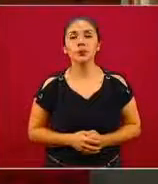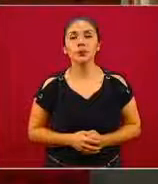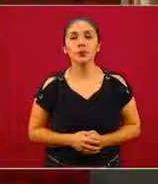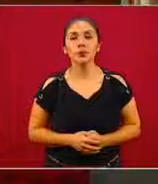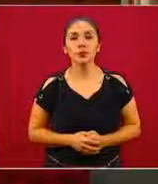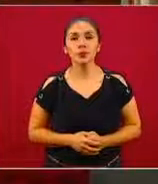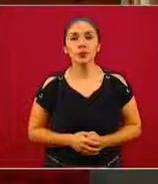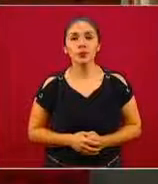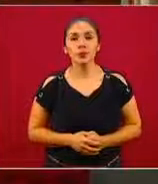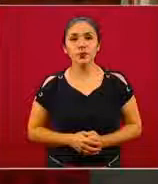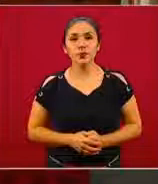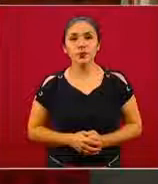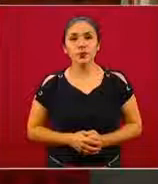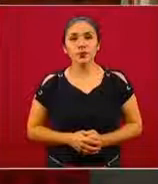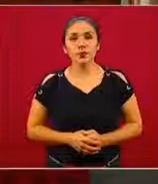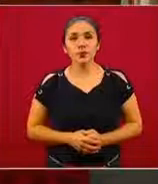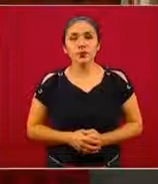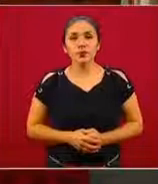please.